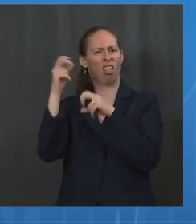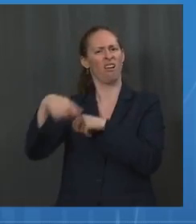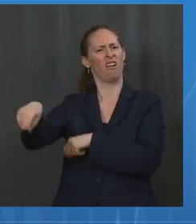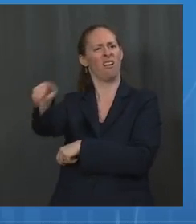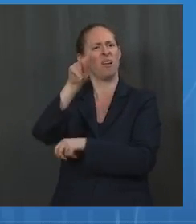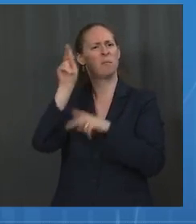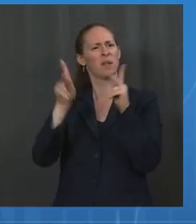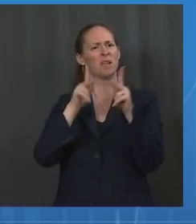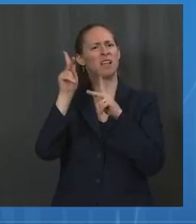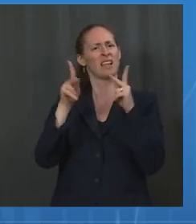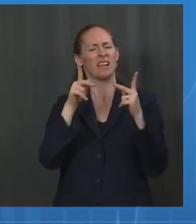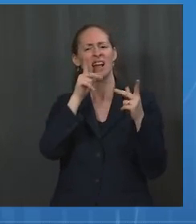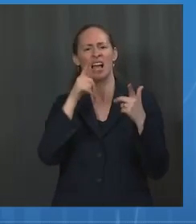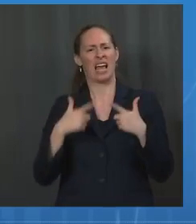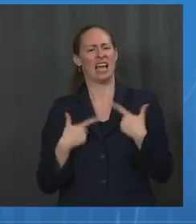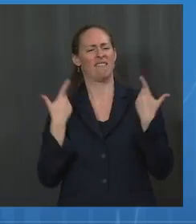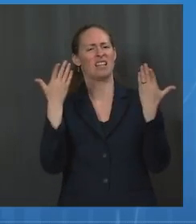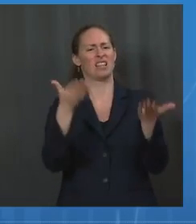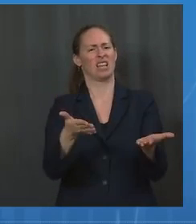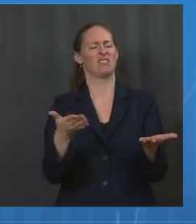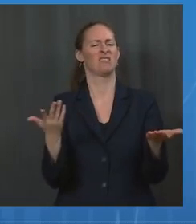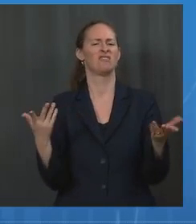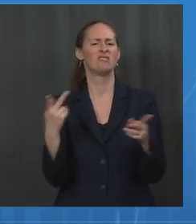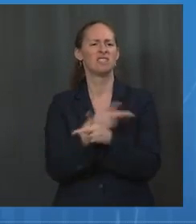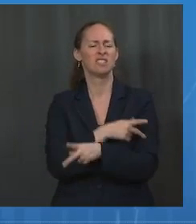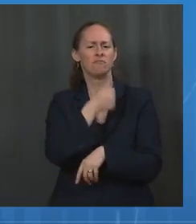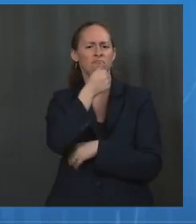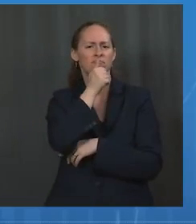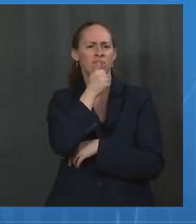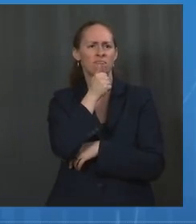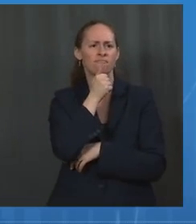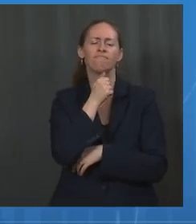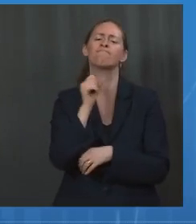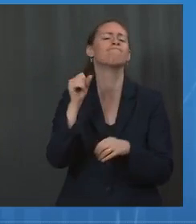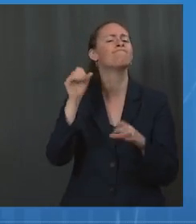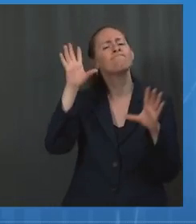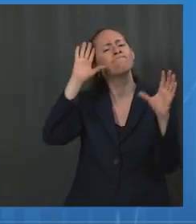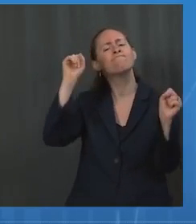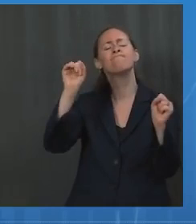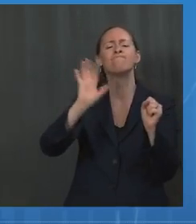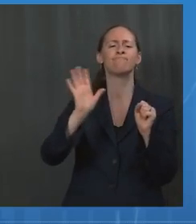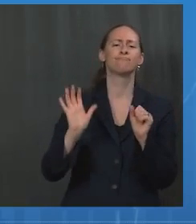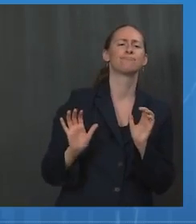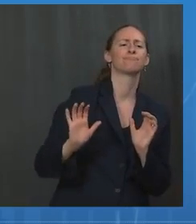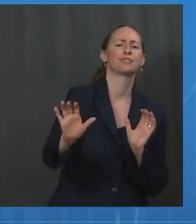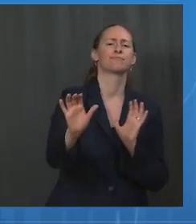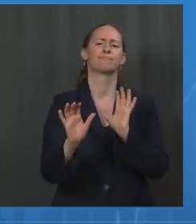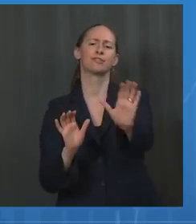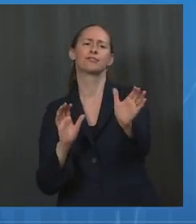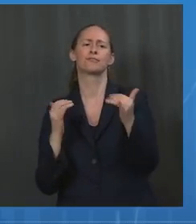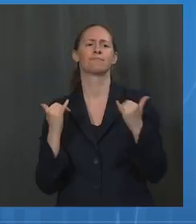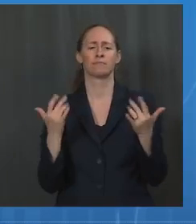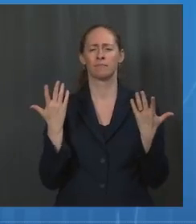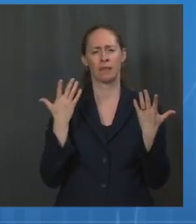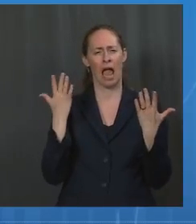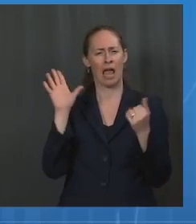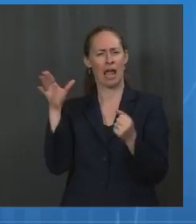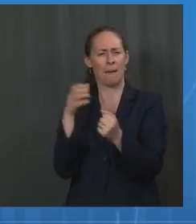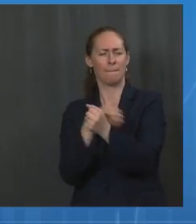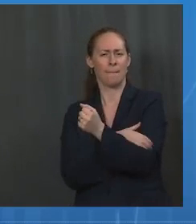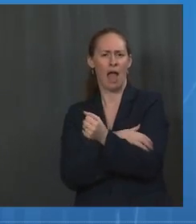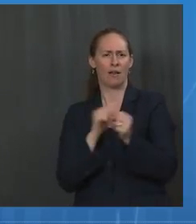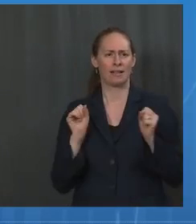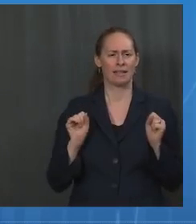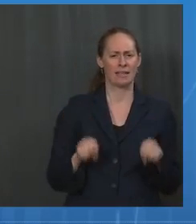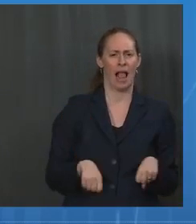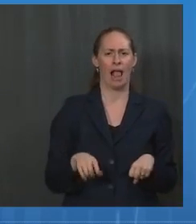at a higher rate. And the president will continue to look for every lever he can pull on vaccination